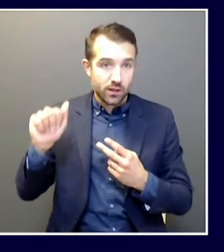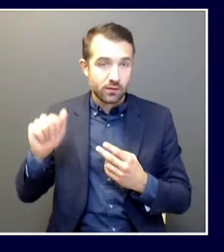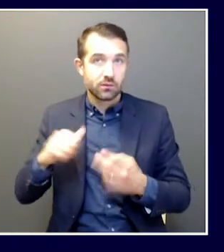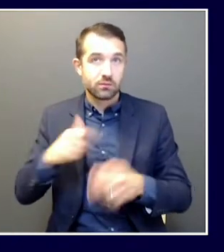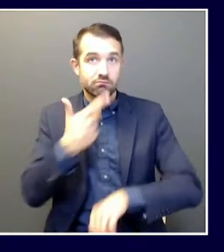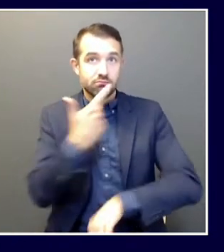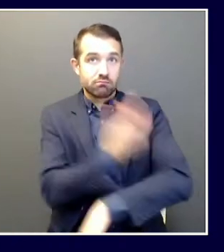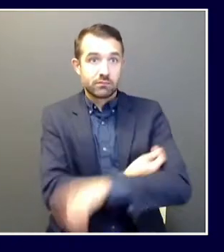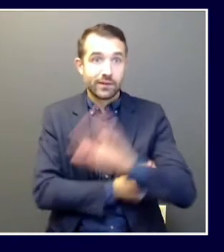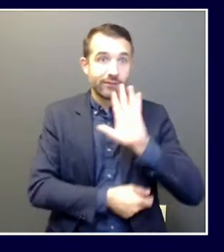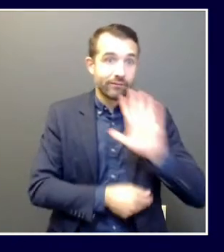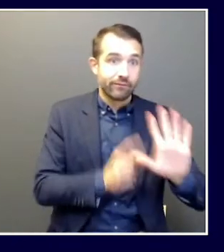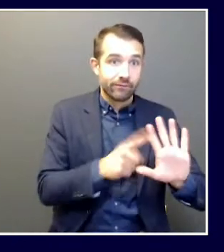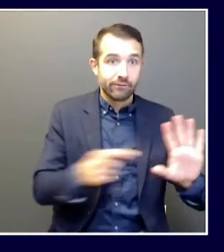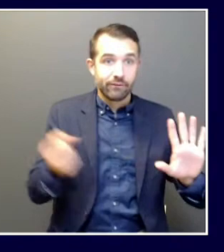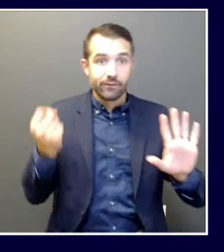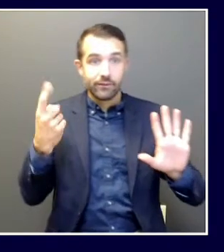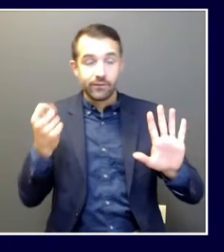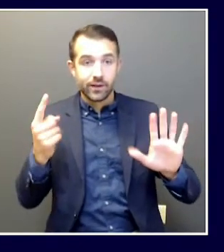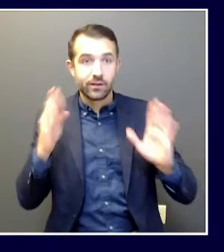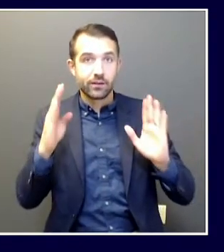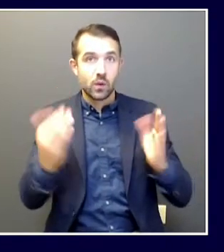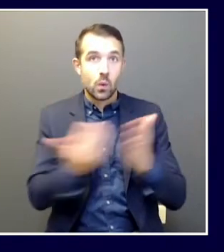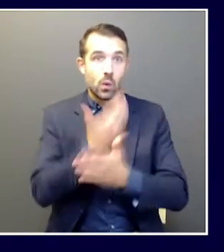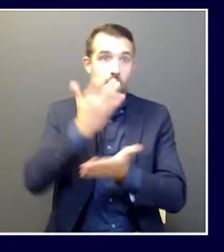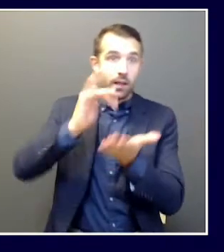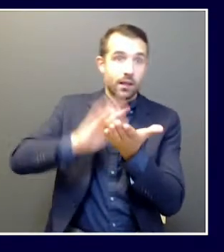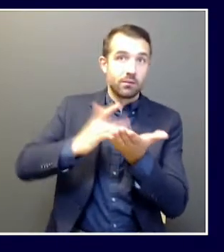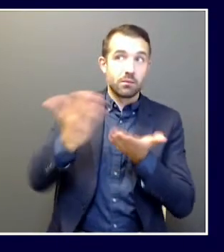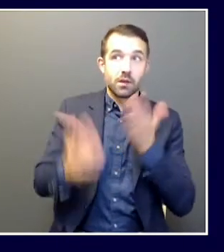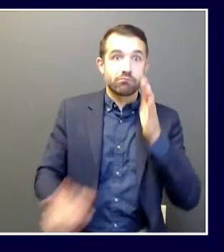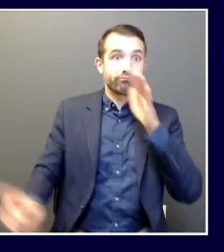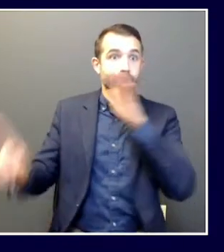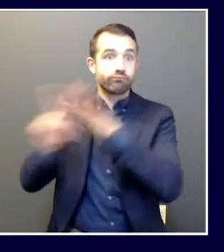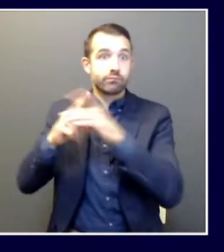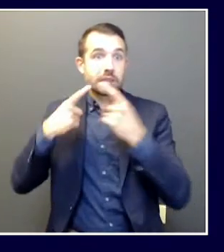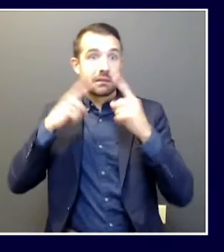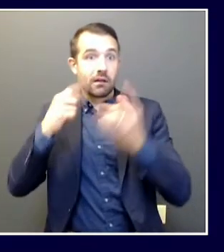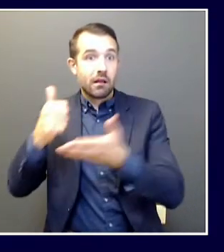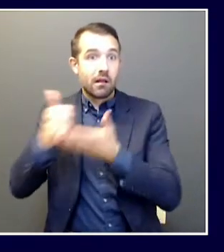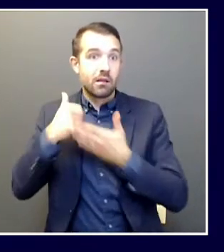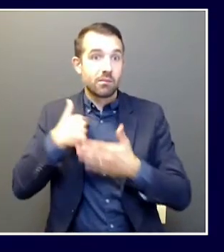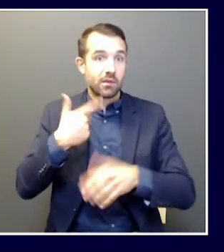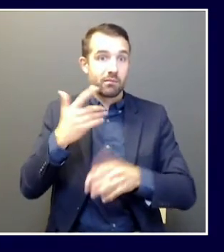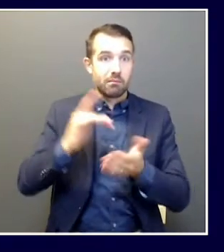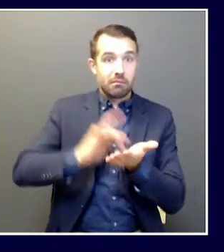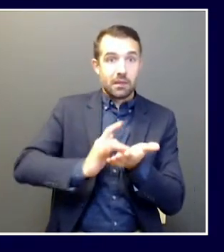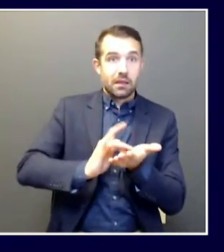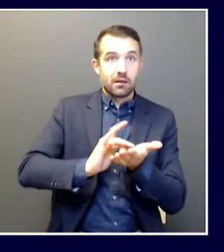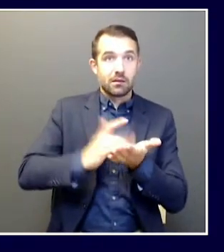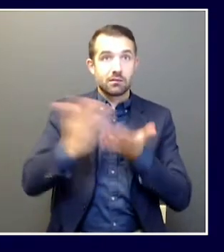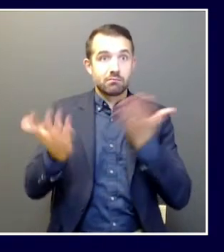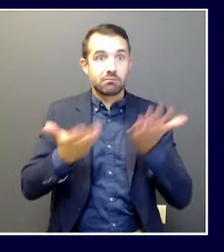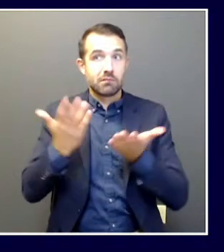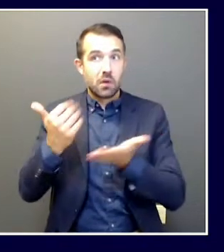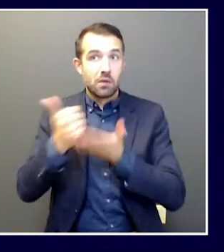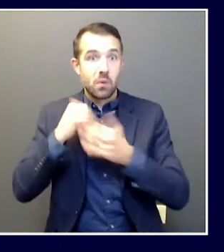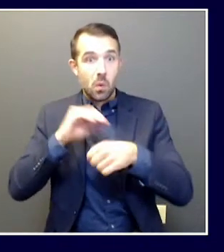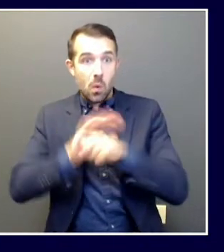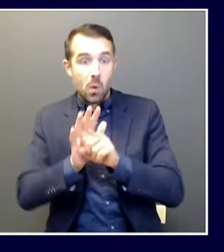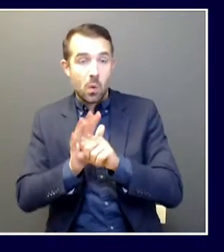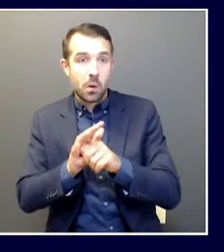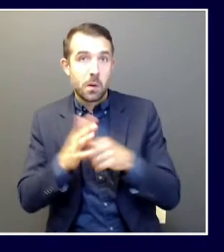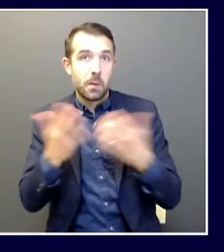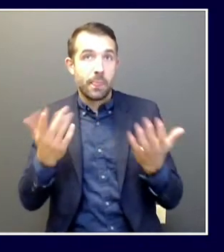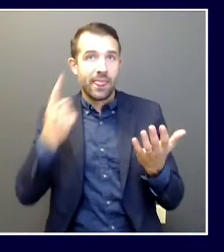might be very effective at treating COVID-19. So there's much more to come on the horizon. As we always do, we look forward to keeping everyone up